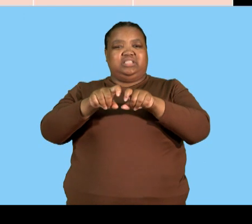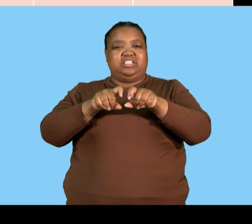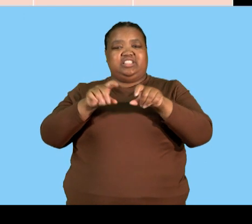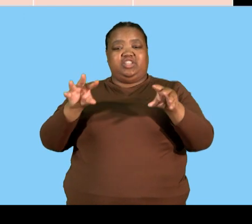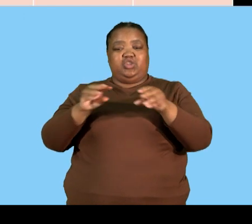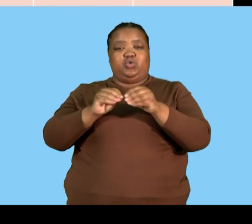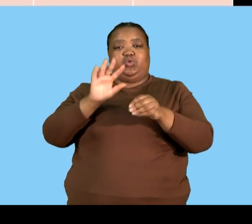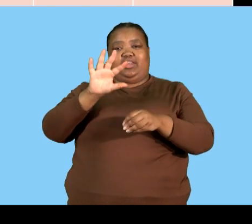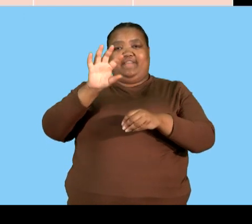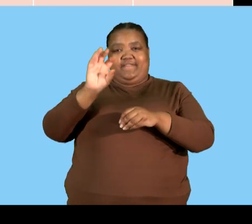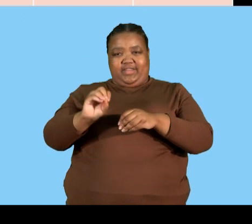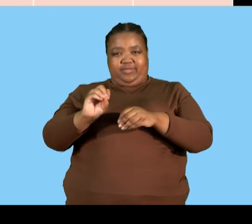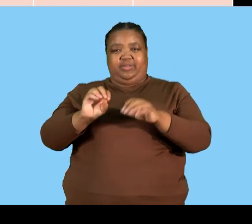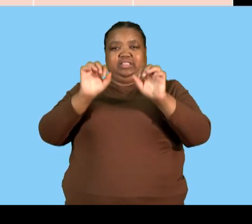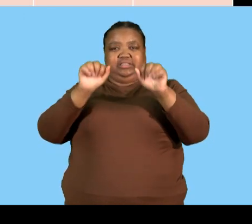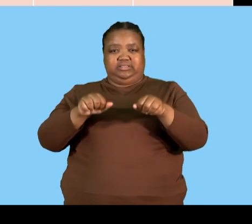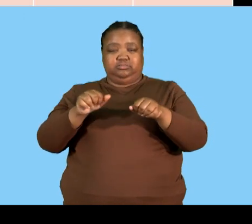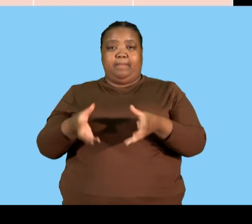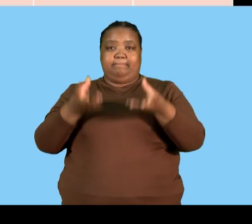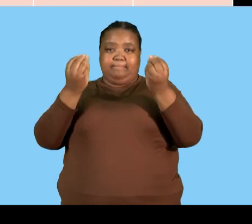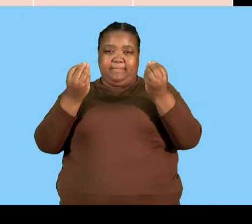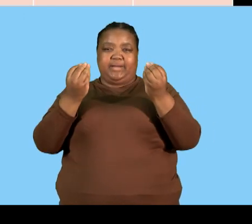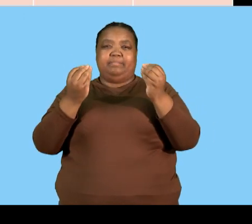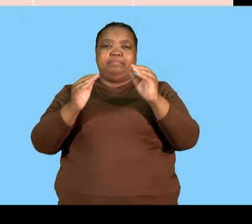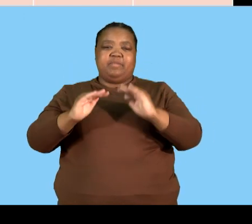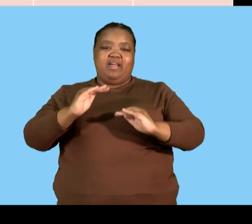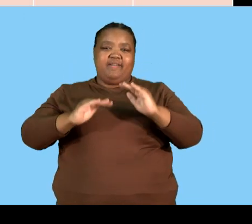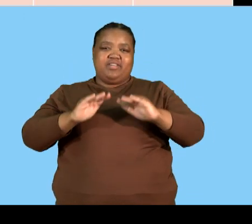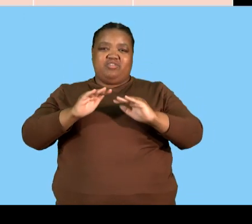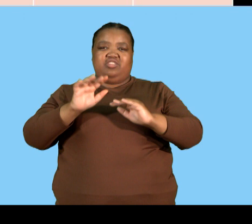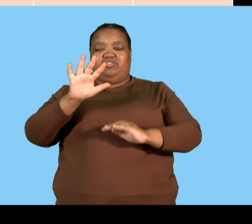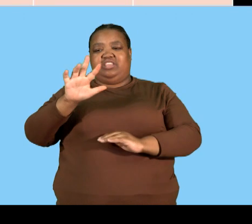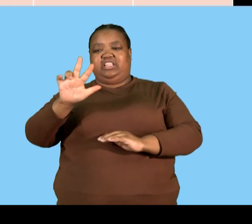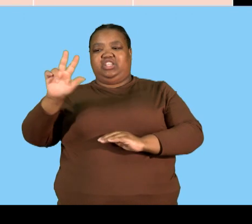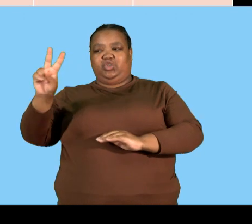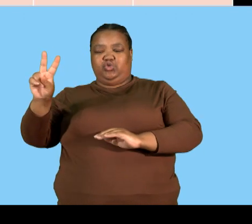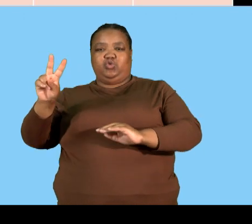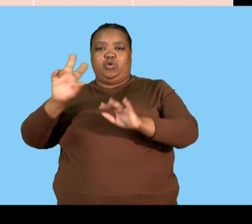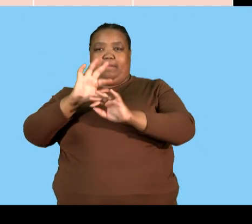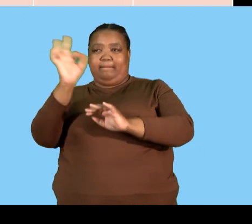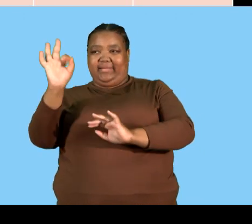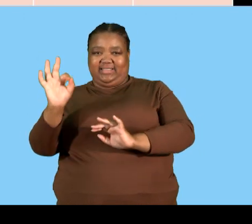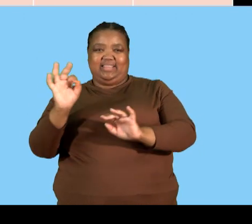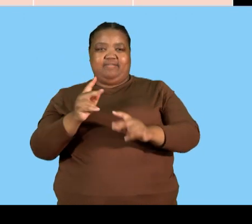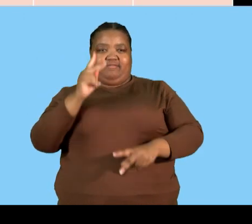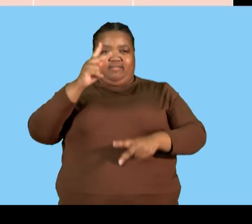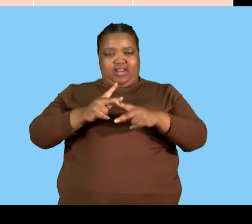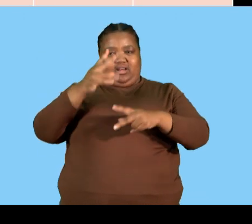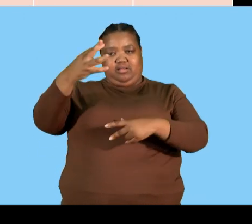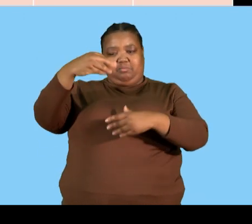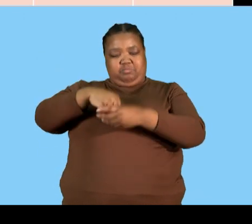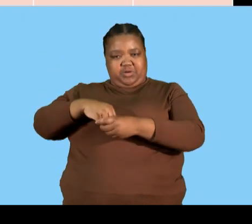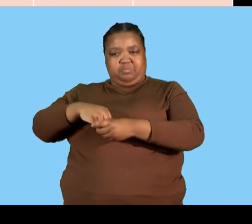qualifies to participate in the finale. The table below represents the marks of 8